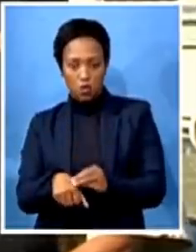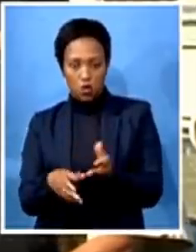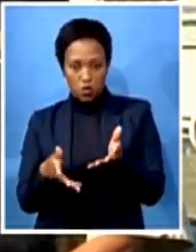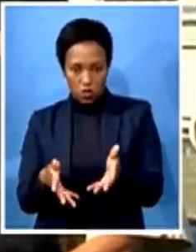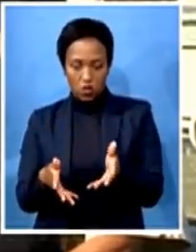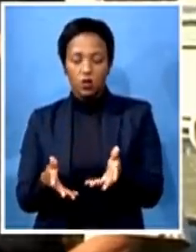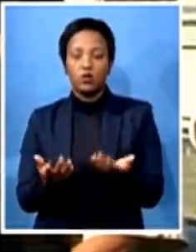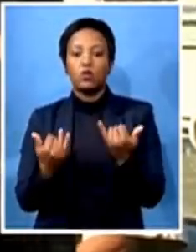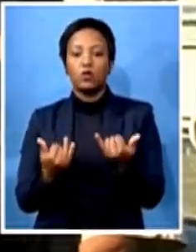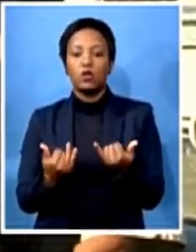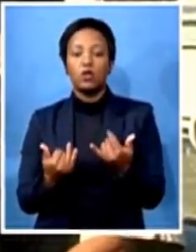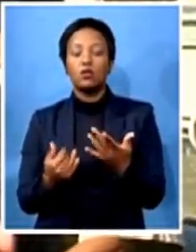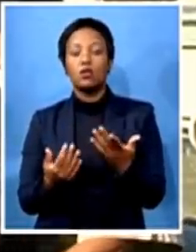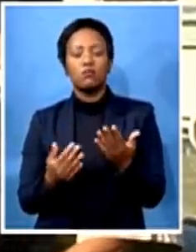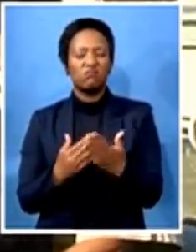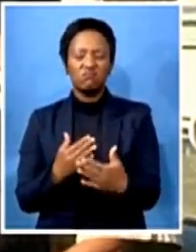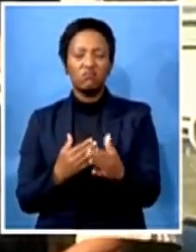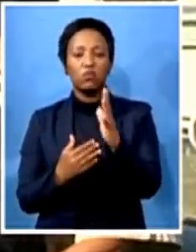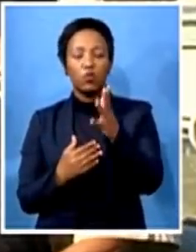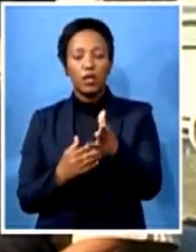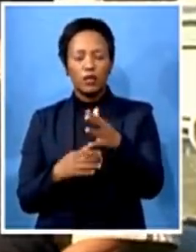with the situation we had in Europe